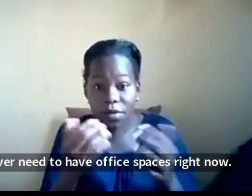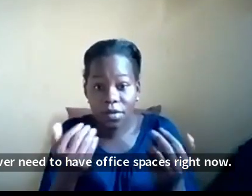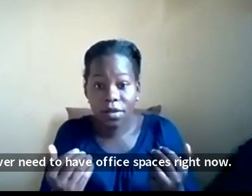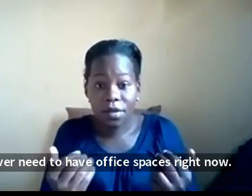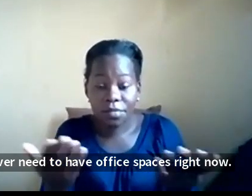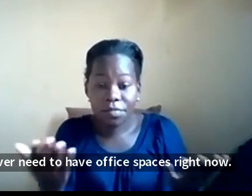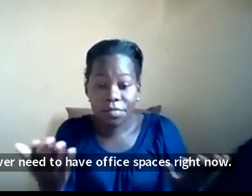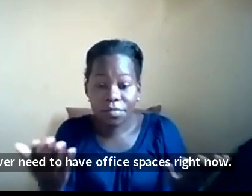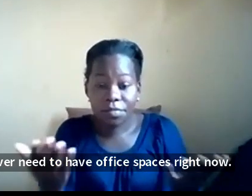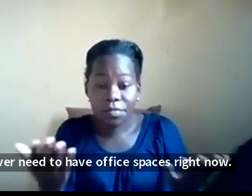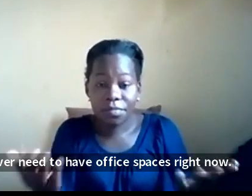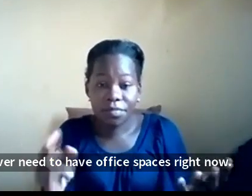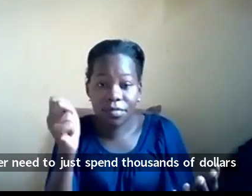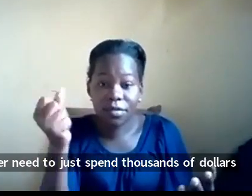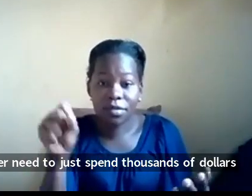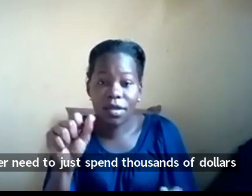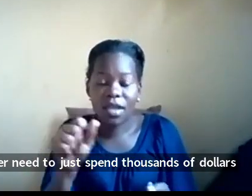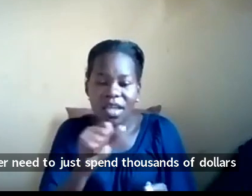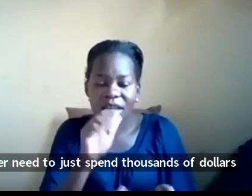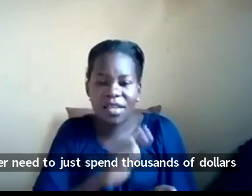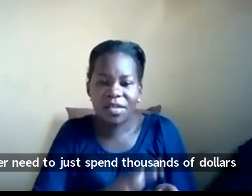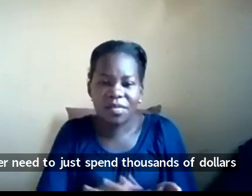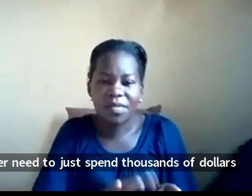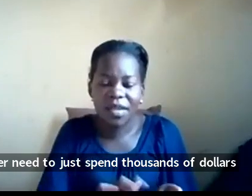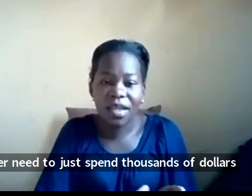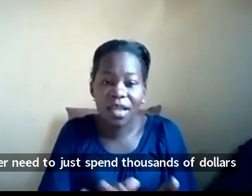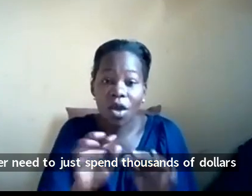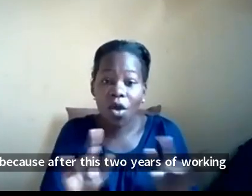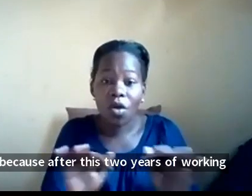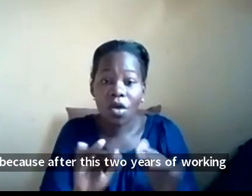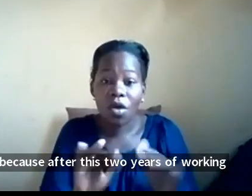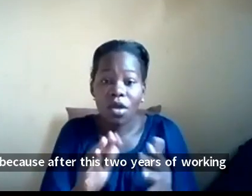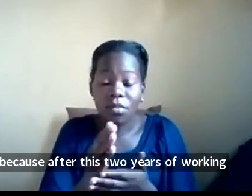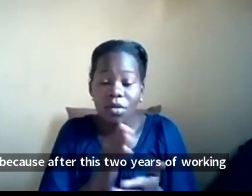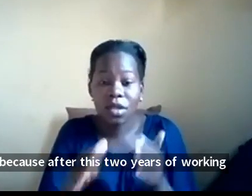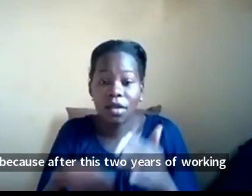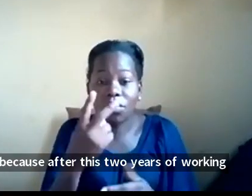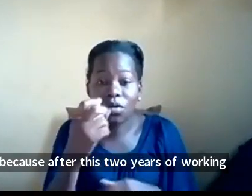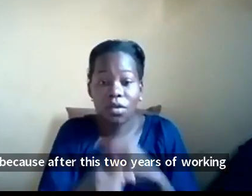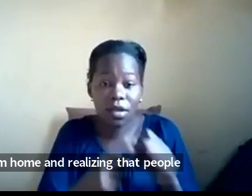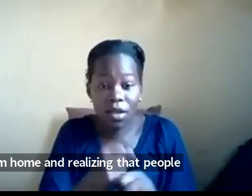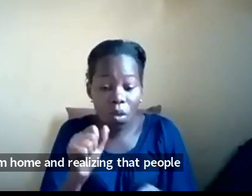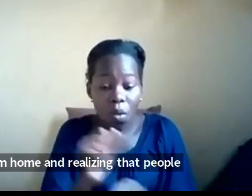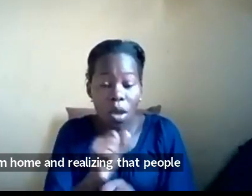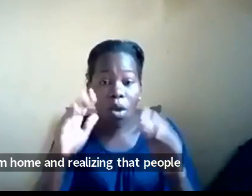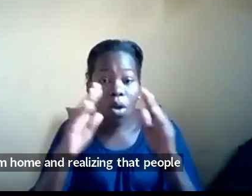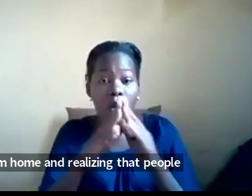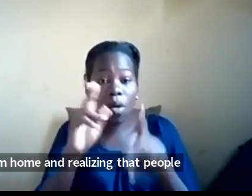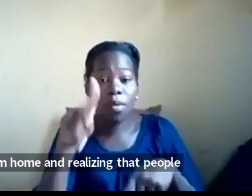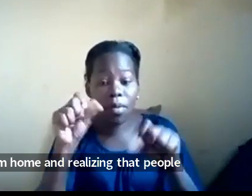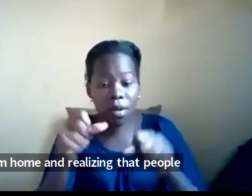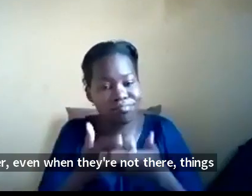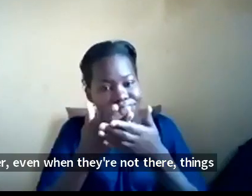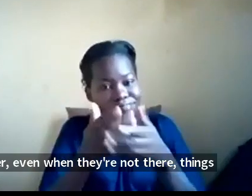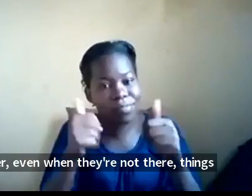of dollars in an office because after these 2 years of working from home and realizing that people can deliver, even when they are not there,